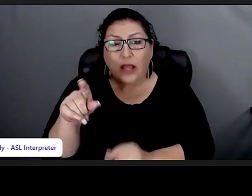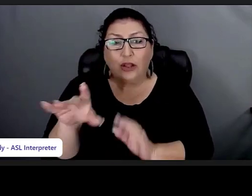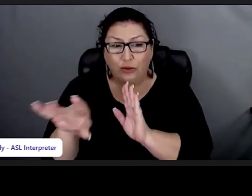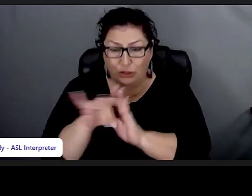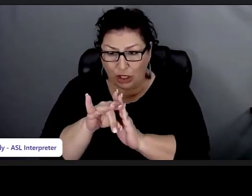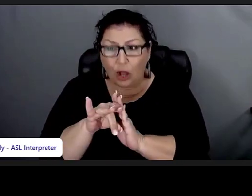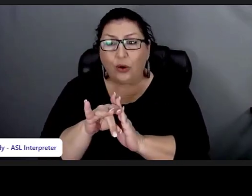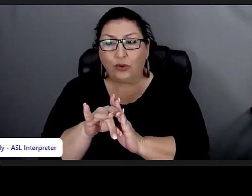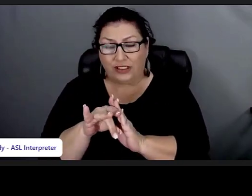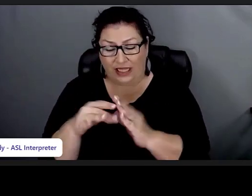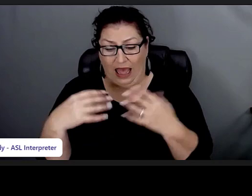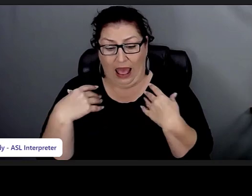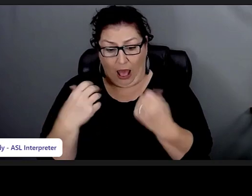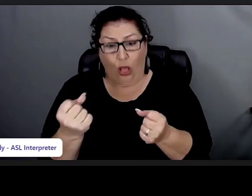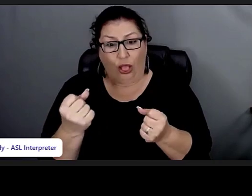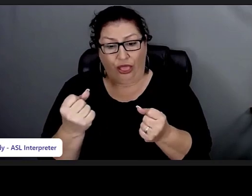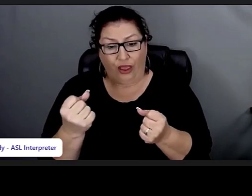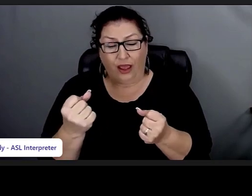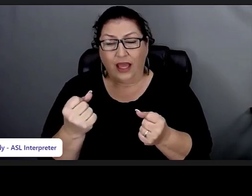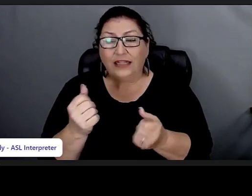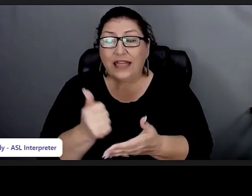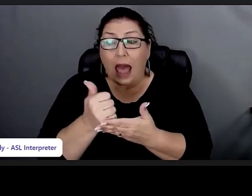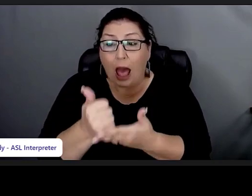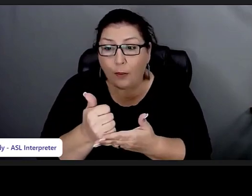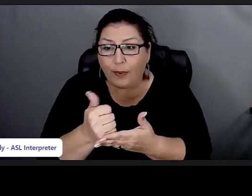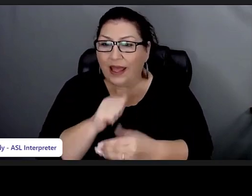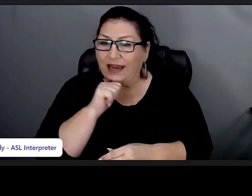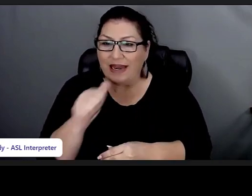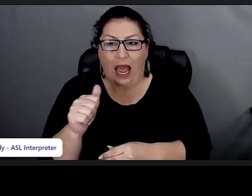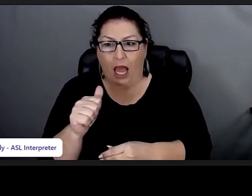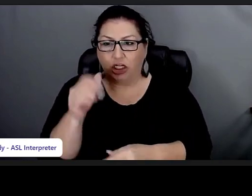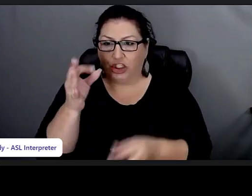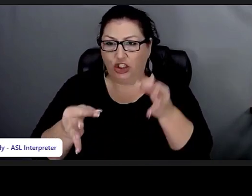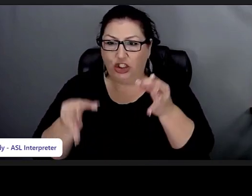health, to help and not pass judgment.